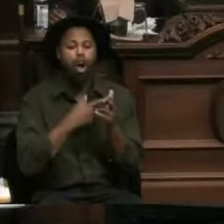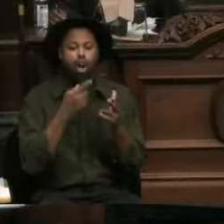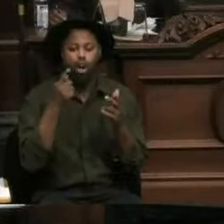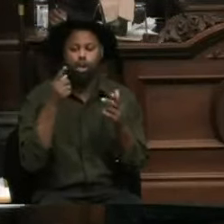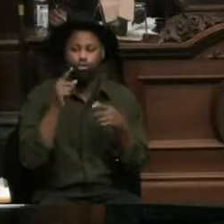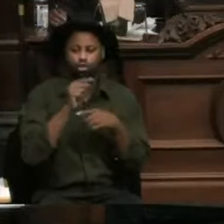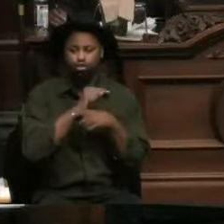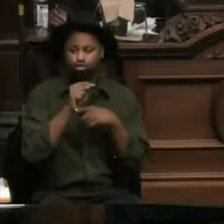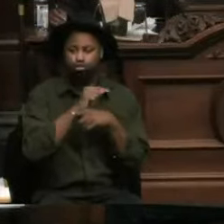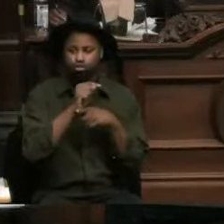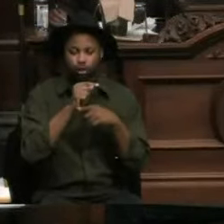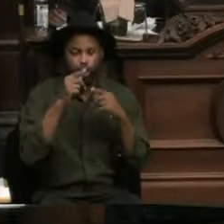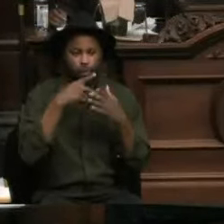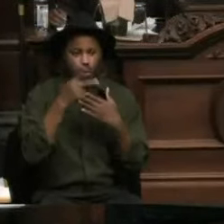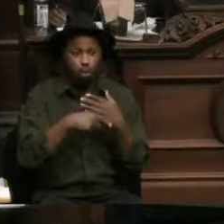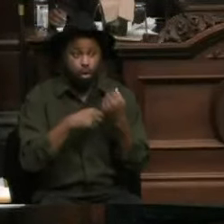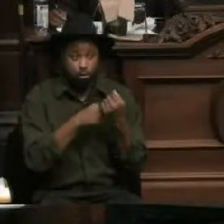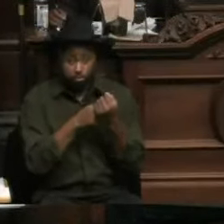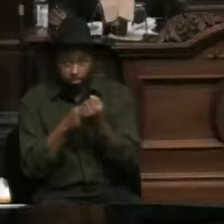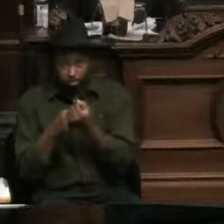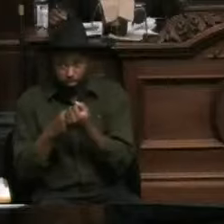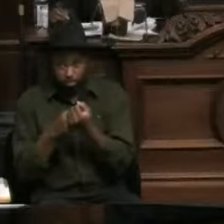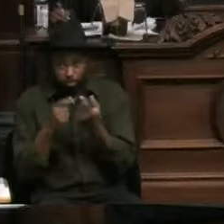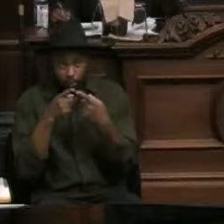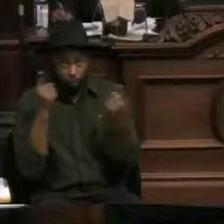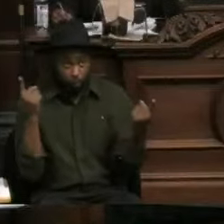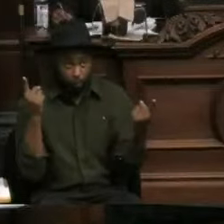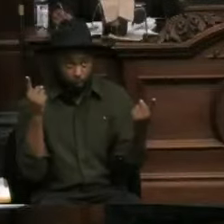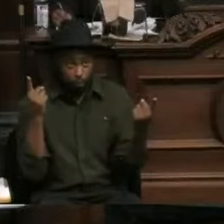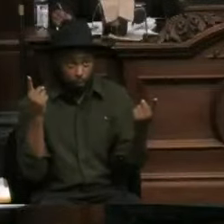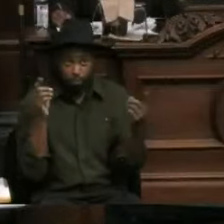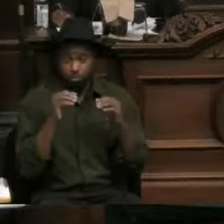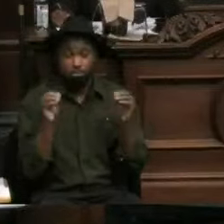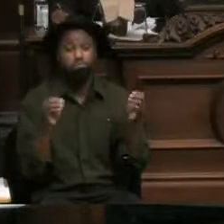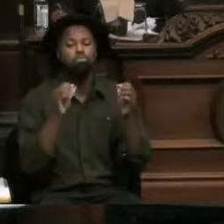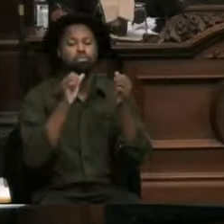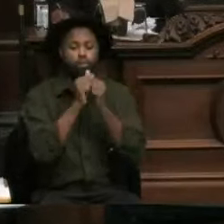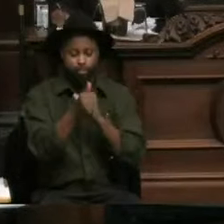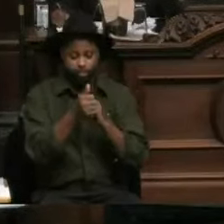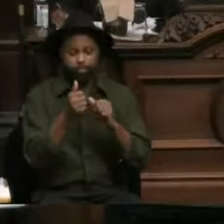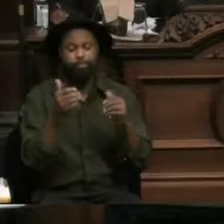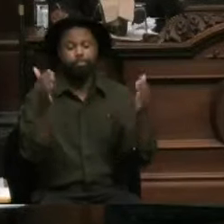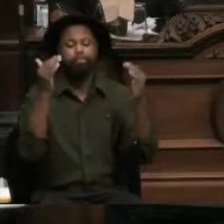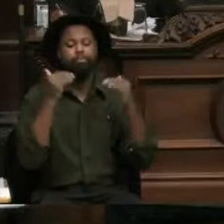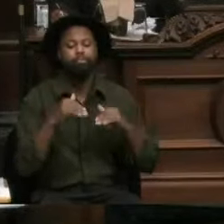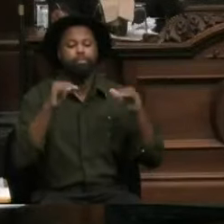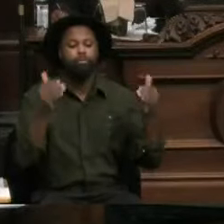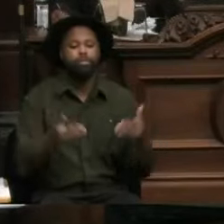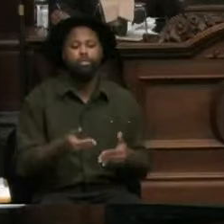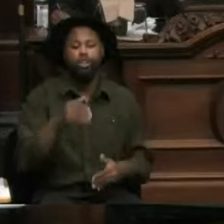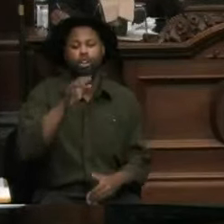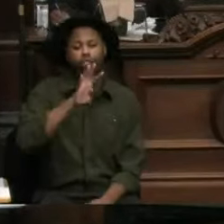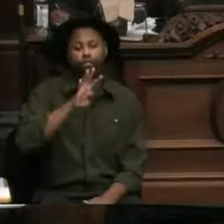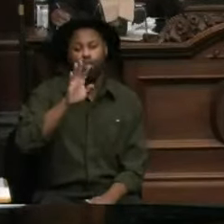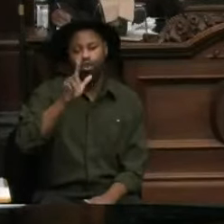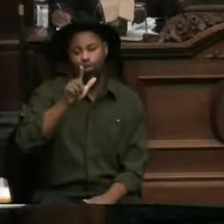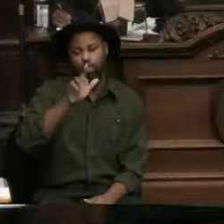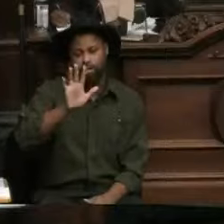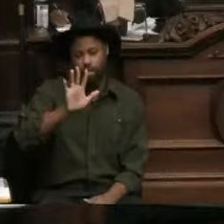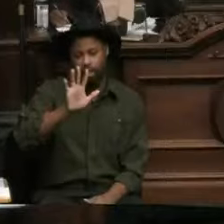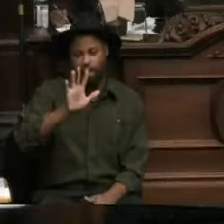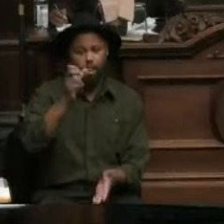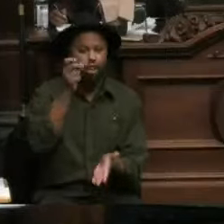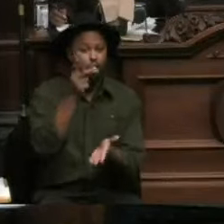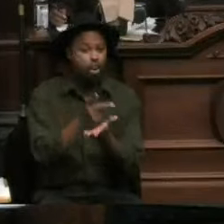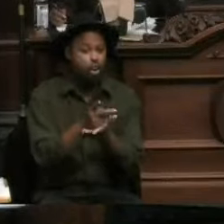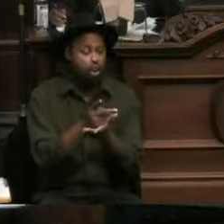aye. Aye. Aye. Any opposed? The motion carries. Introductory number 425,